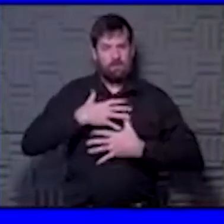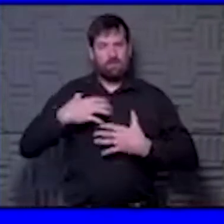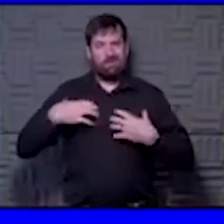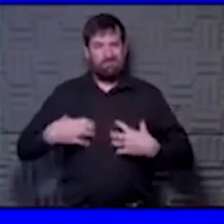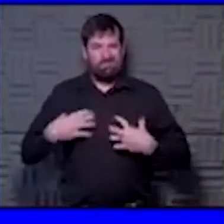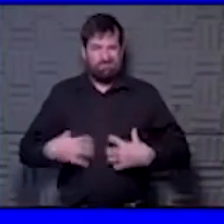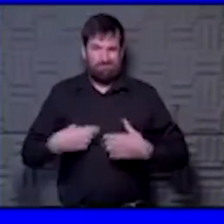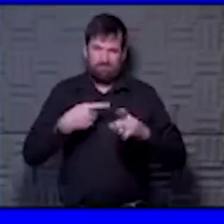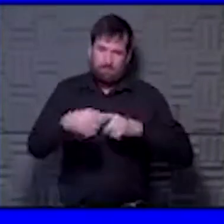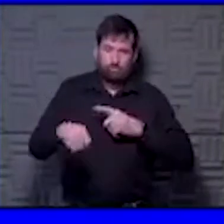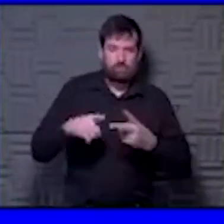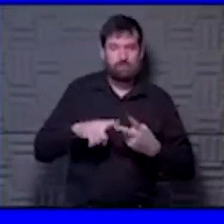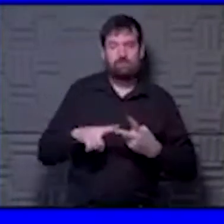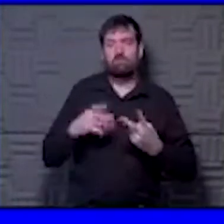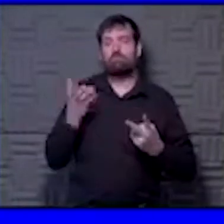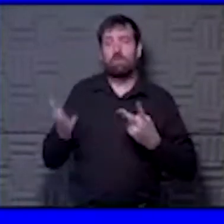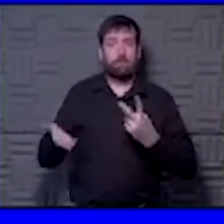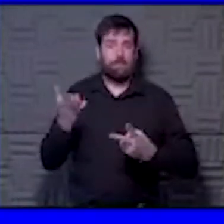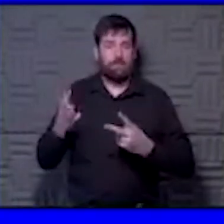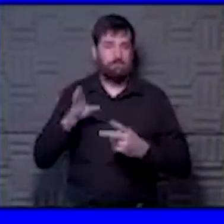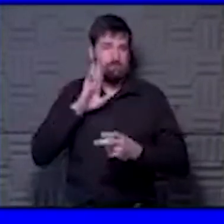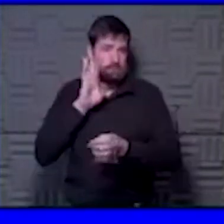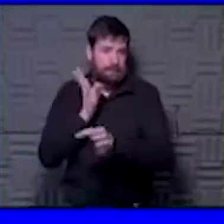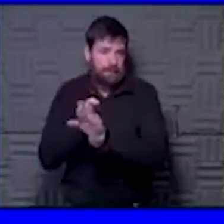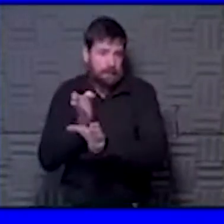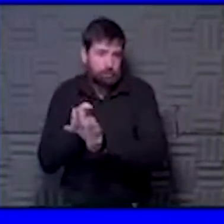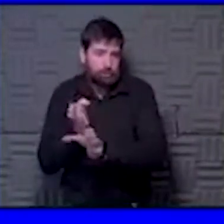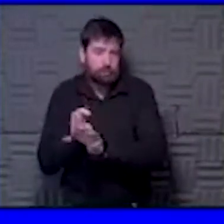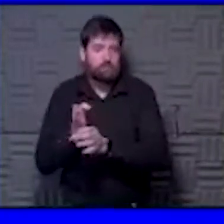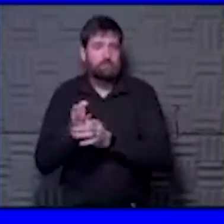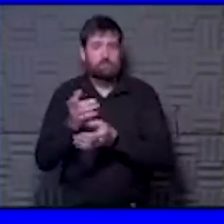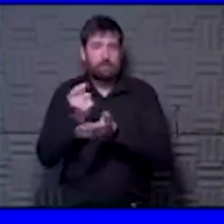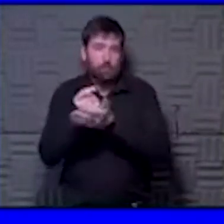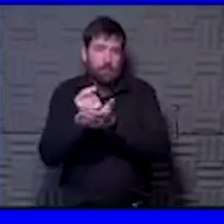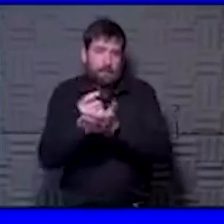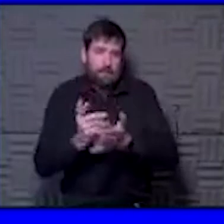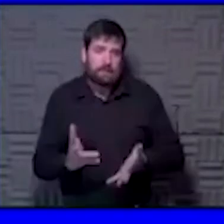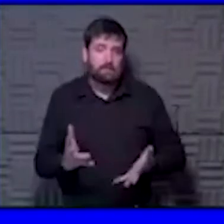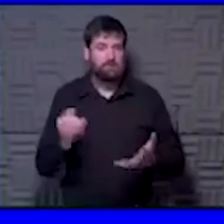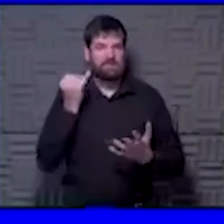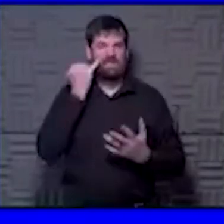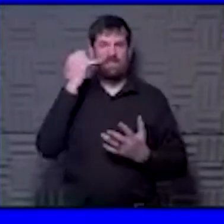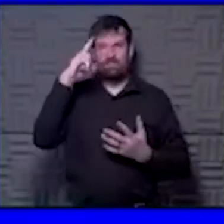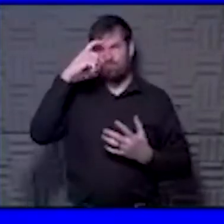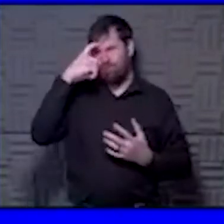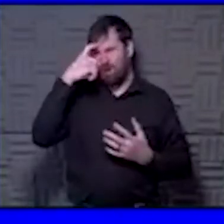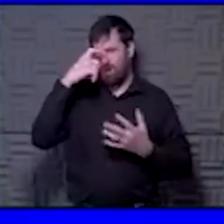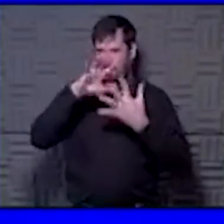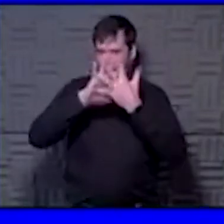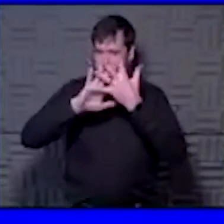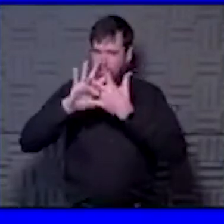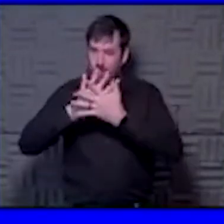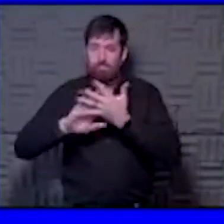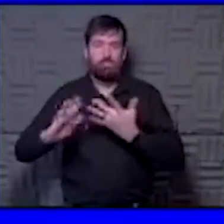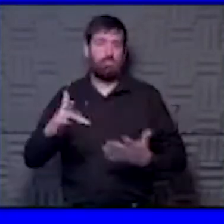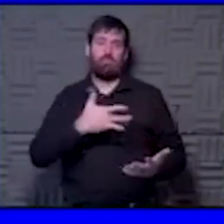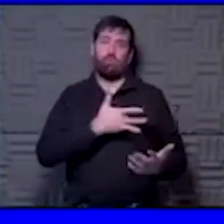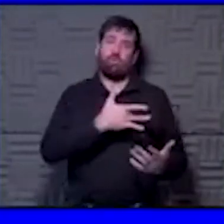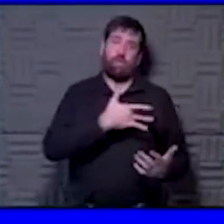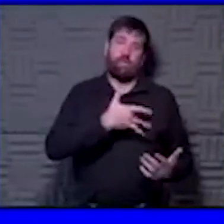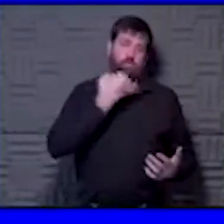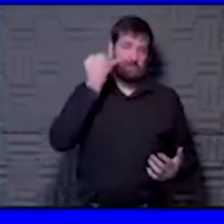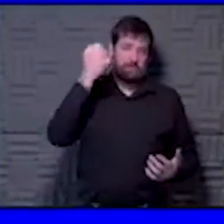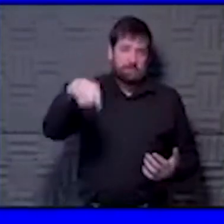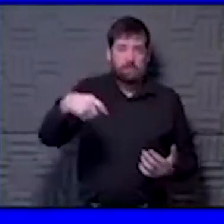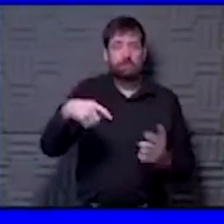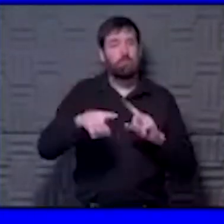still. Maybe it's to psychiatry, psychology, therapy if you're having that brain fog. Certainly cardiology if you need it.